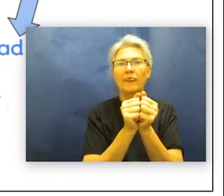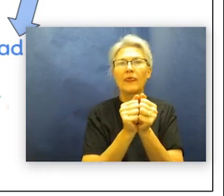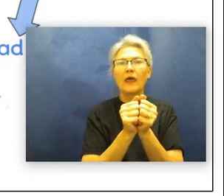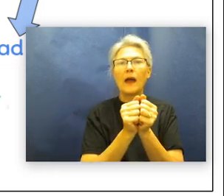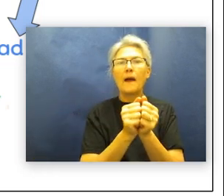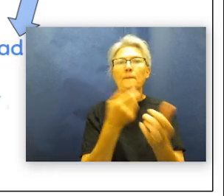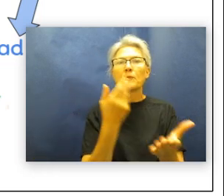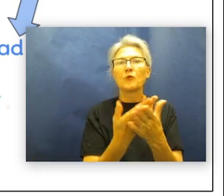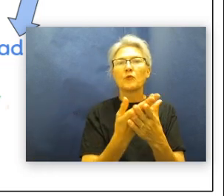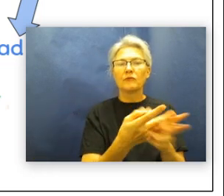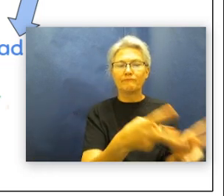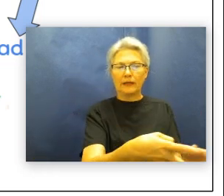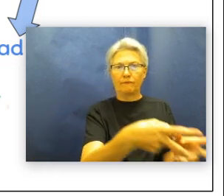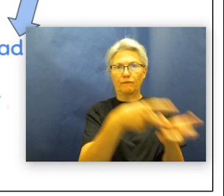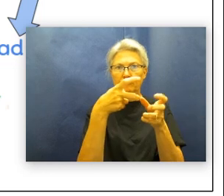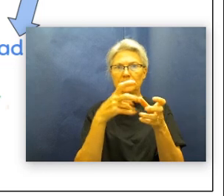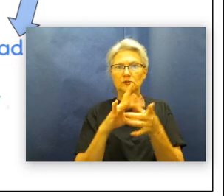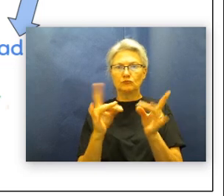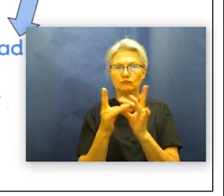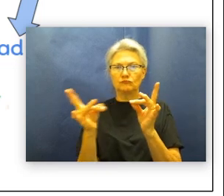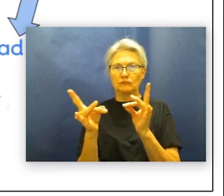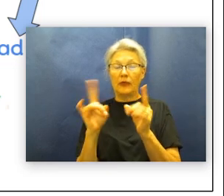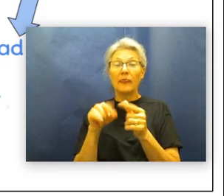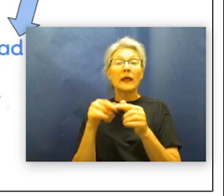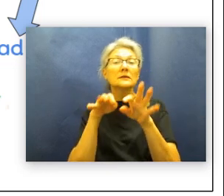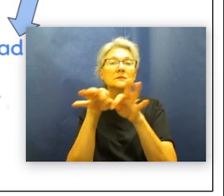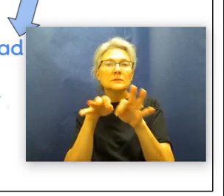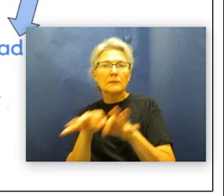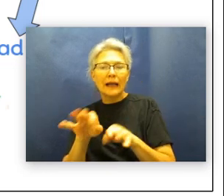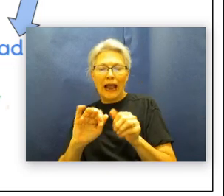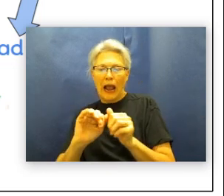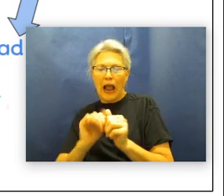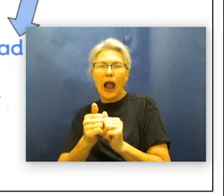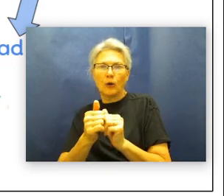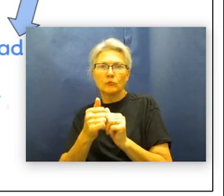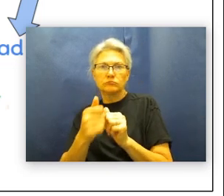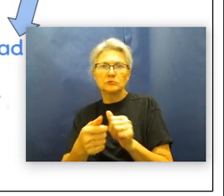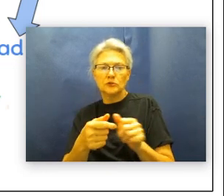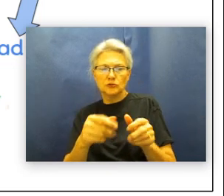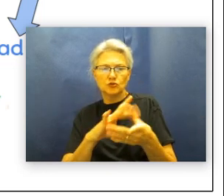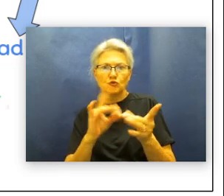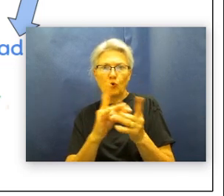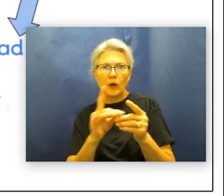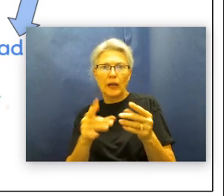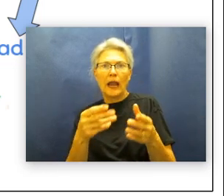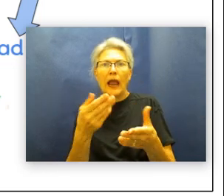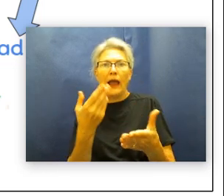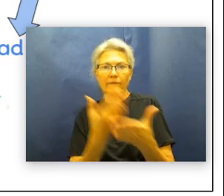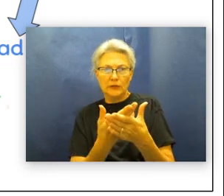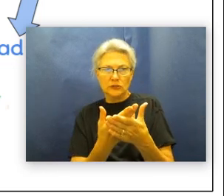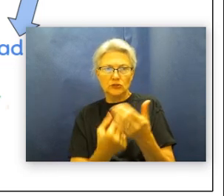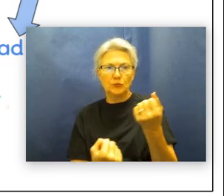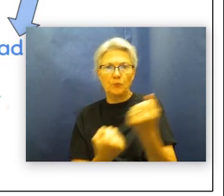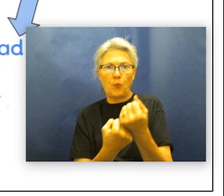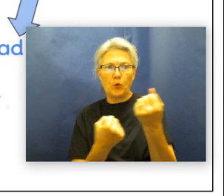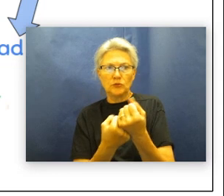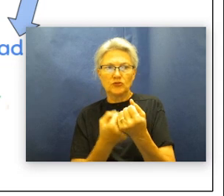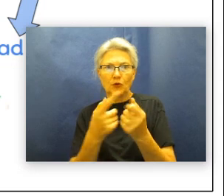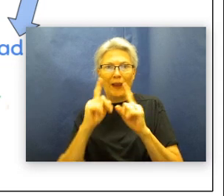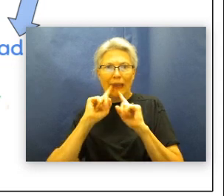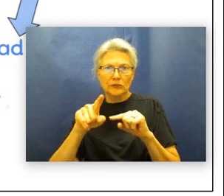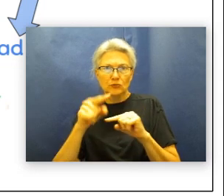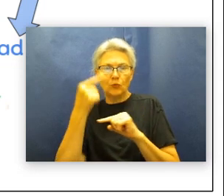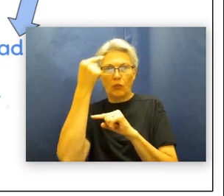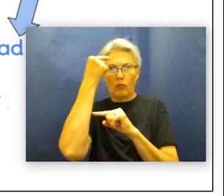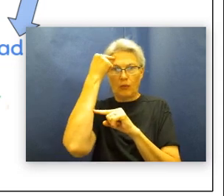evidence. After that, you want to explain how your text evidence supports your answer or thoughts. Let's give it a